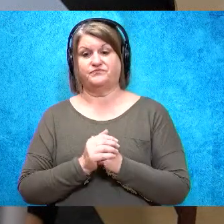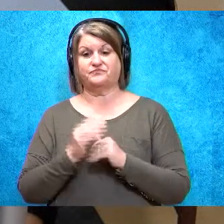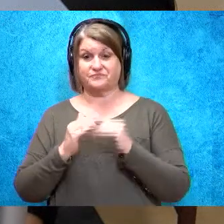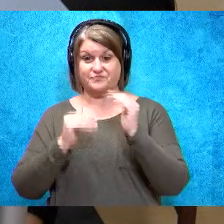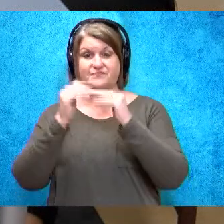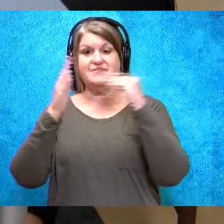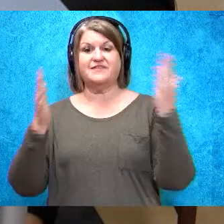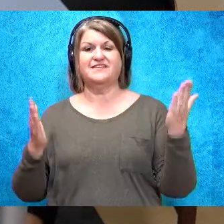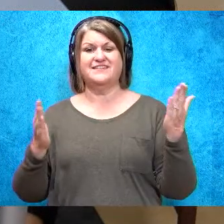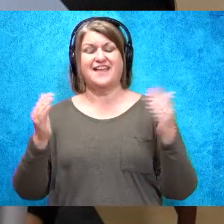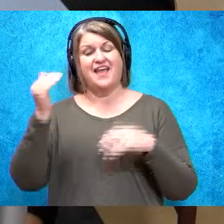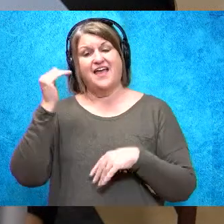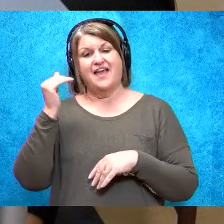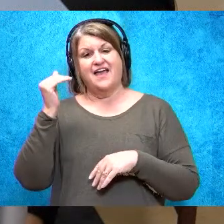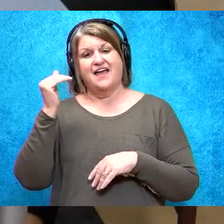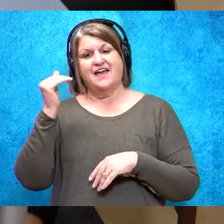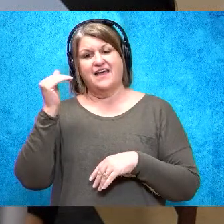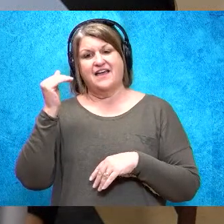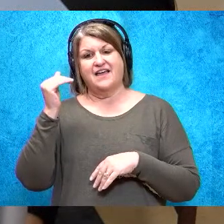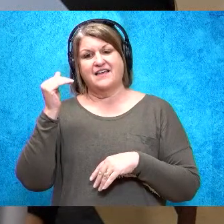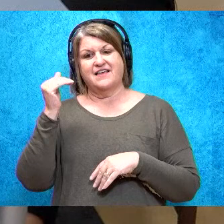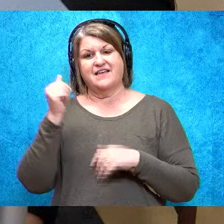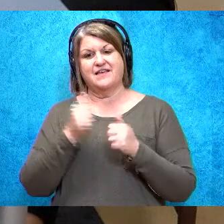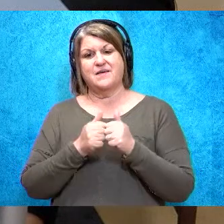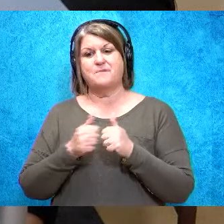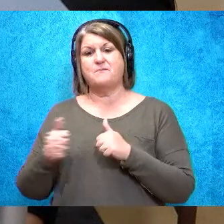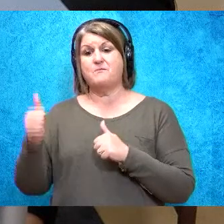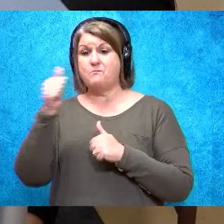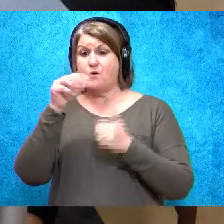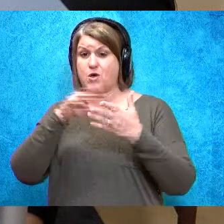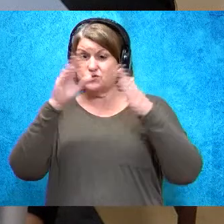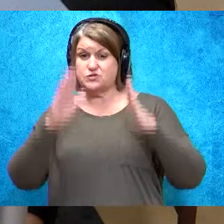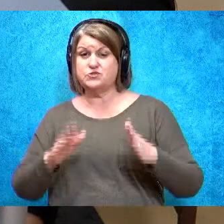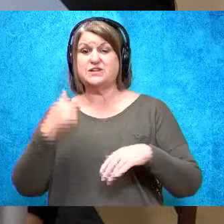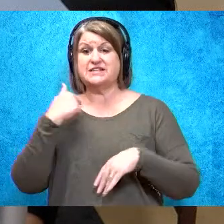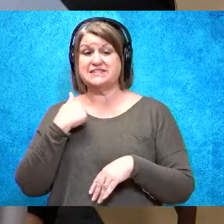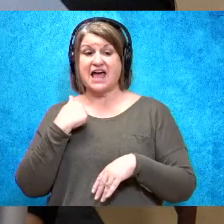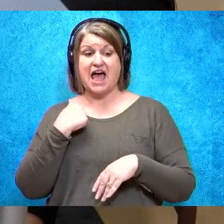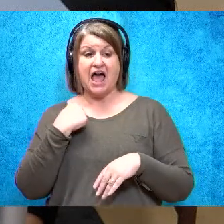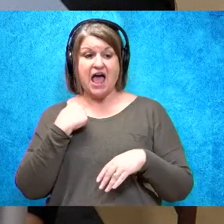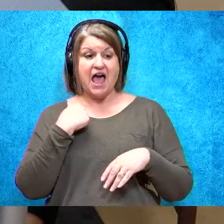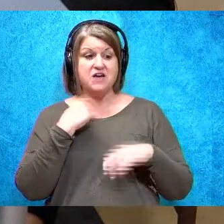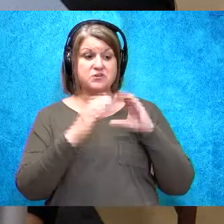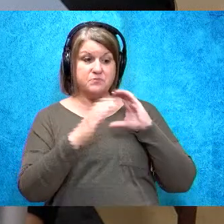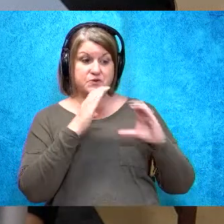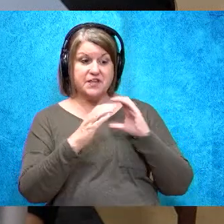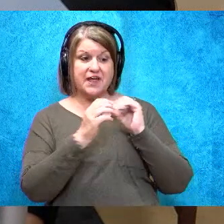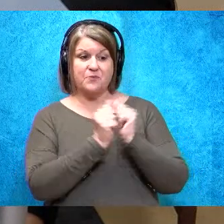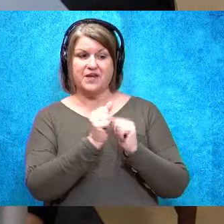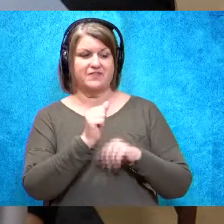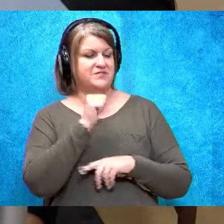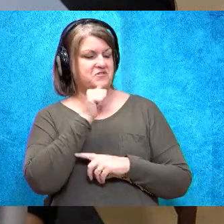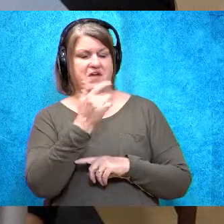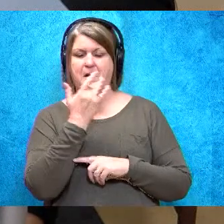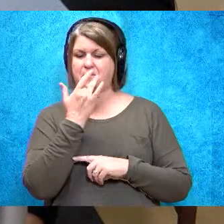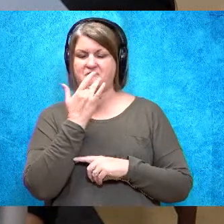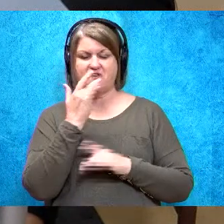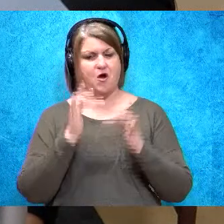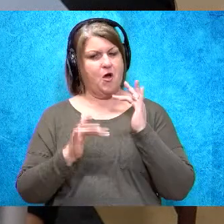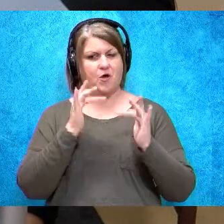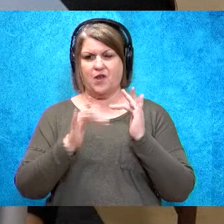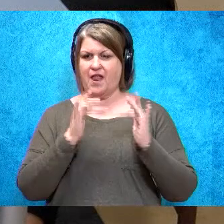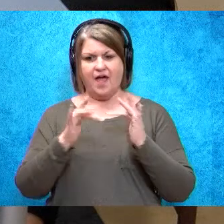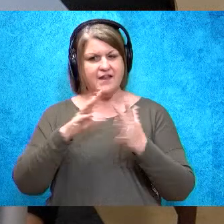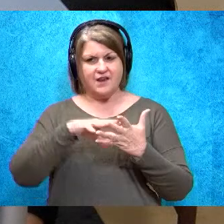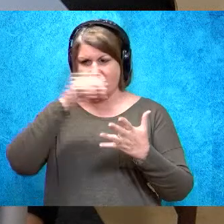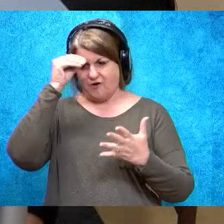most students, I don't think, at least most of the students that I talk to don't prefer doing online learning. They